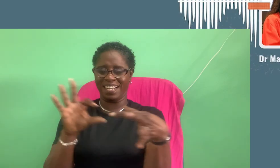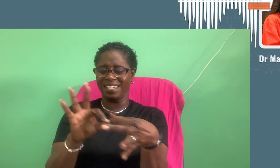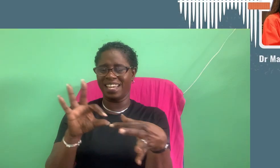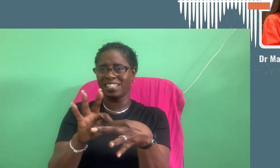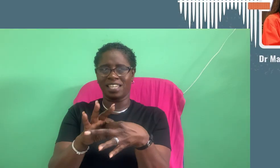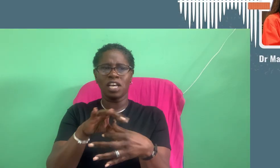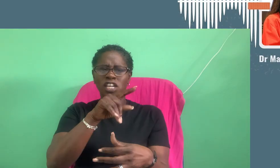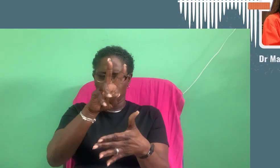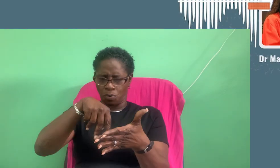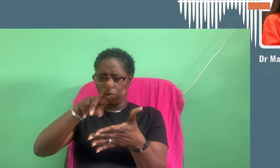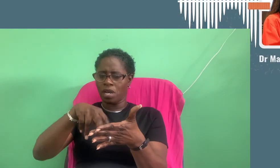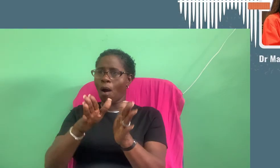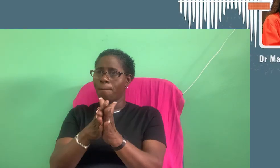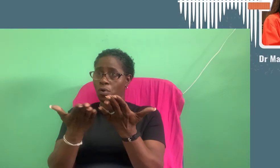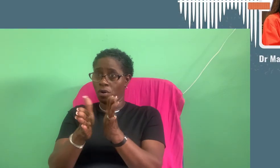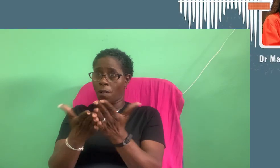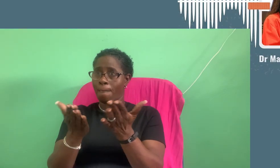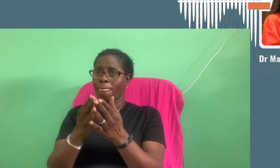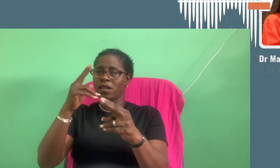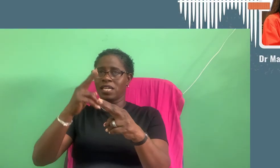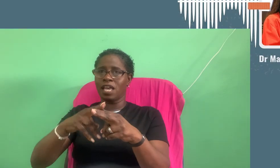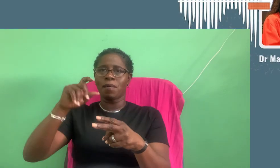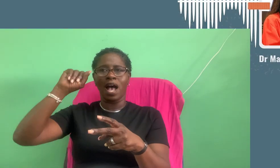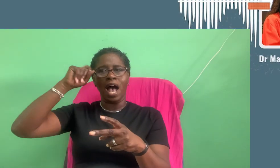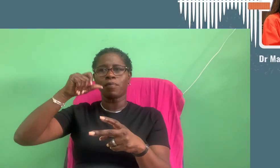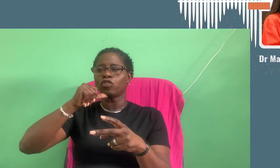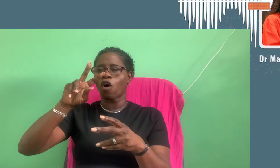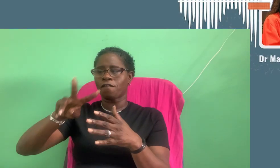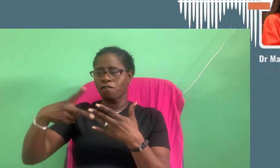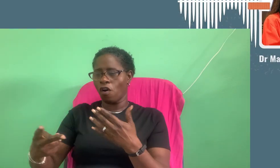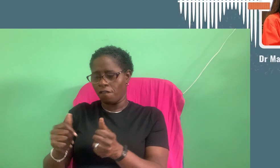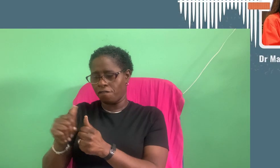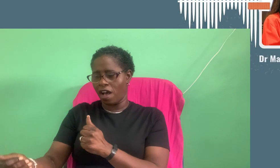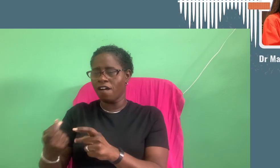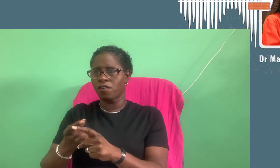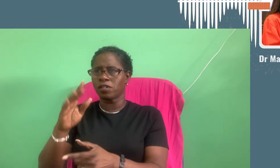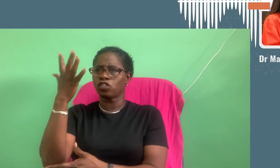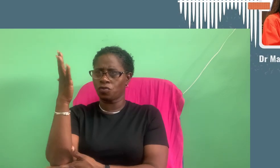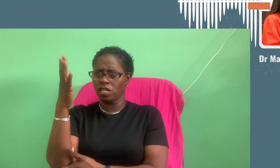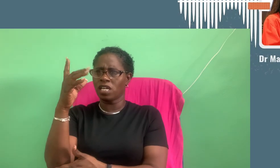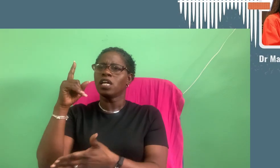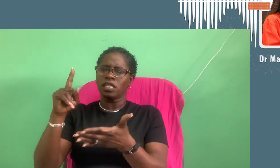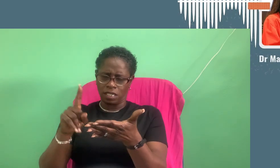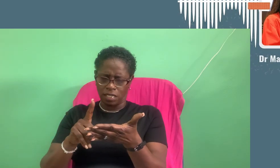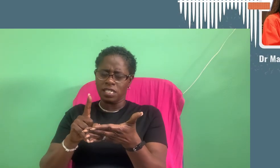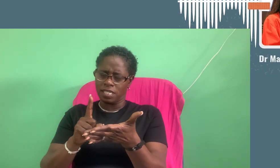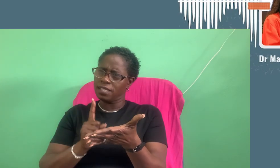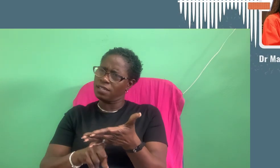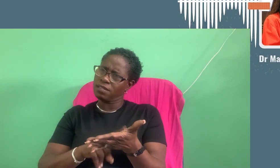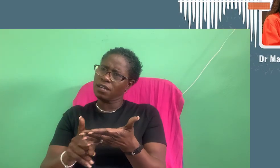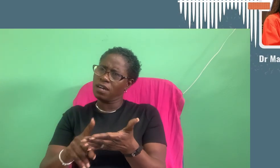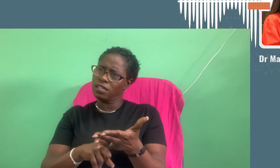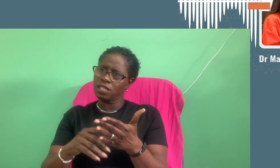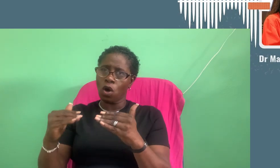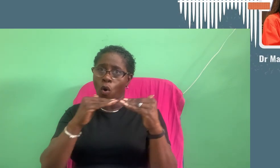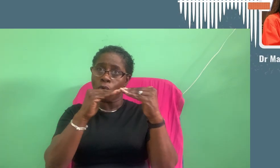great book called The Apple Doesn't Fall Far from the Tree. And it's an exploration of what are known as horizontal identities, which is